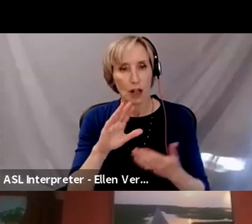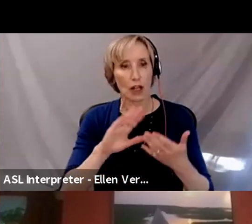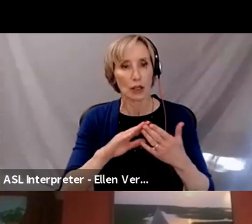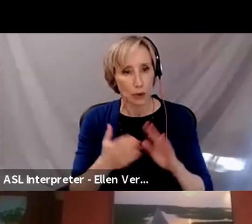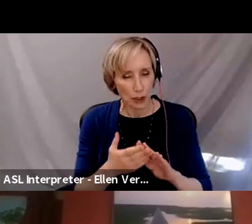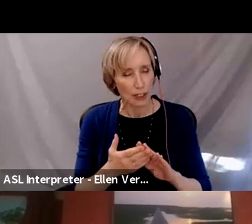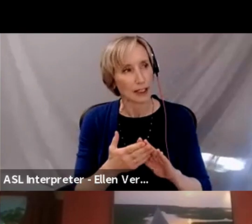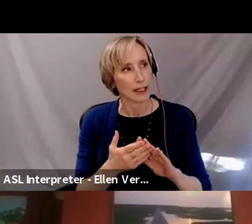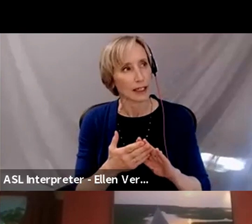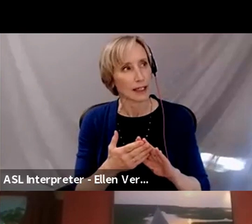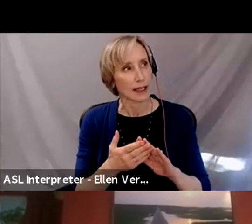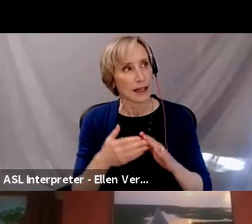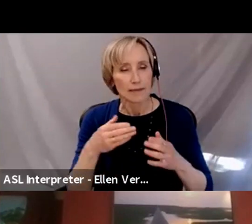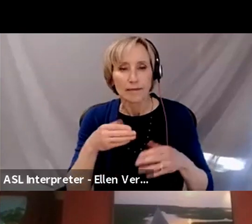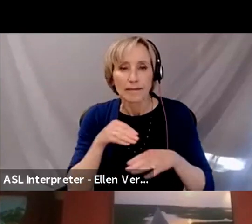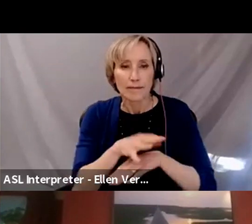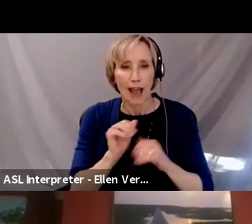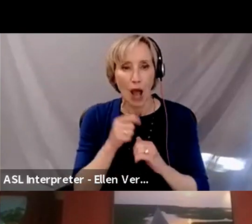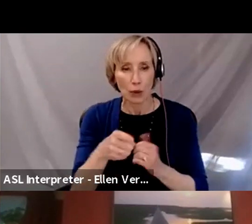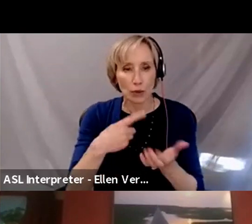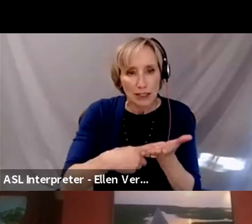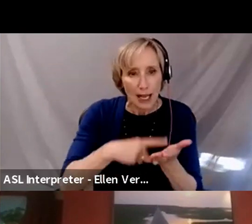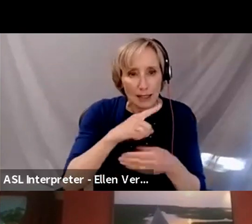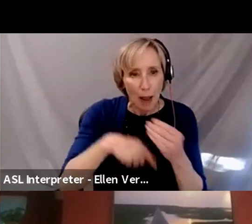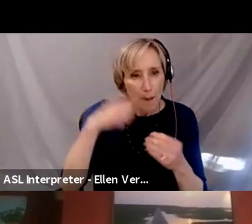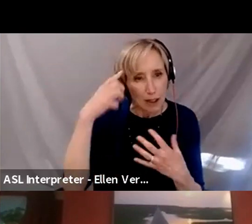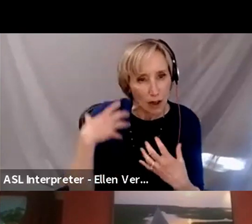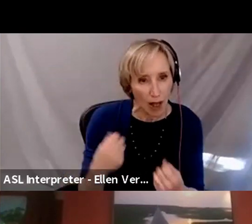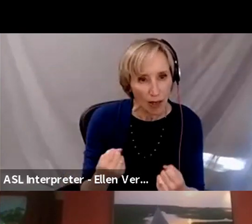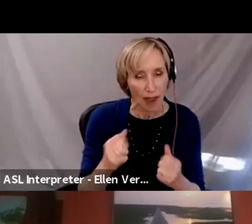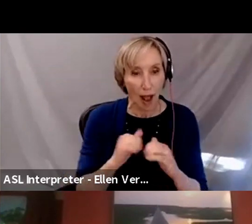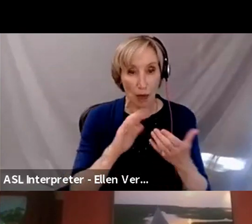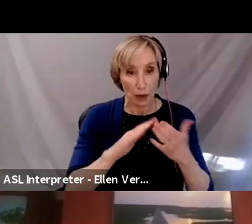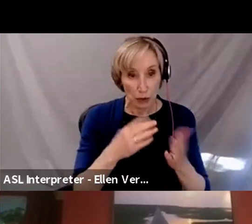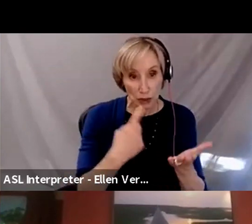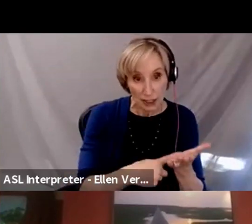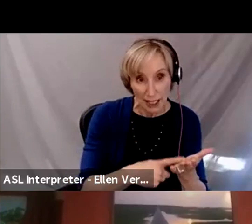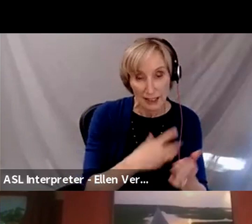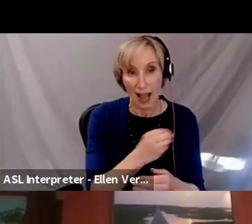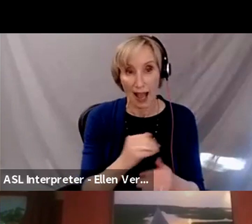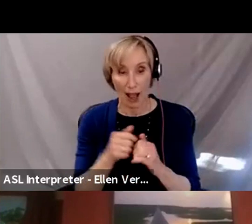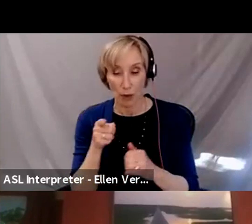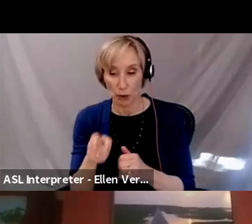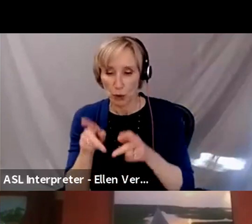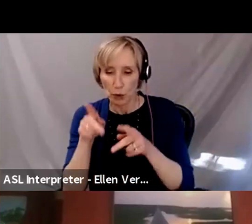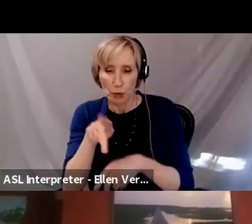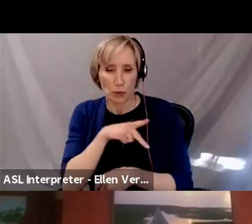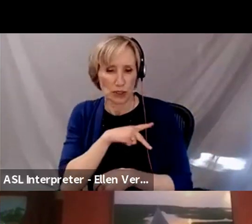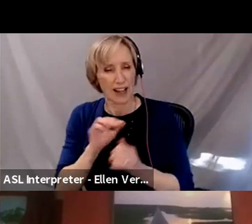identity have in how you approach your own mental health? And I'm going to ask Vesper to go first, if you don't mind.